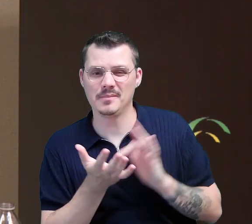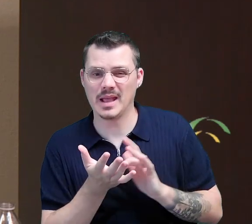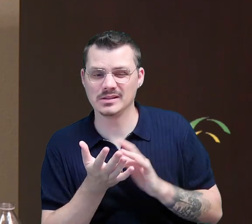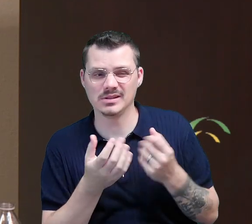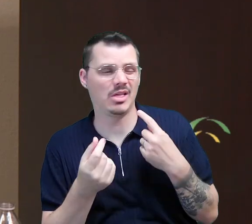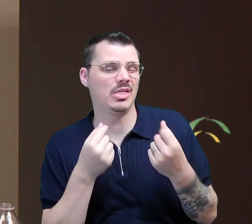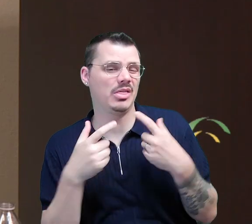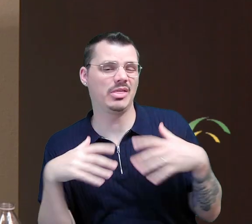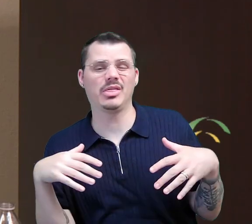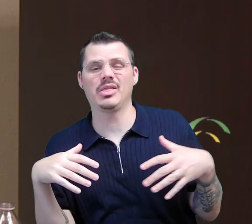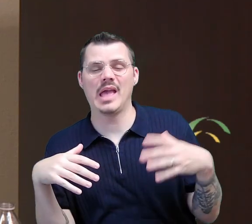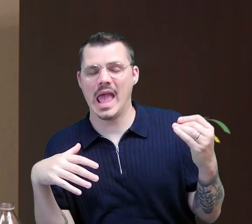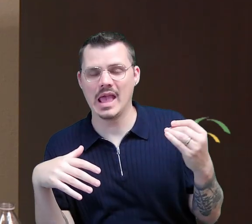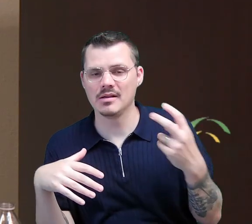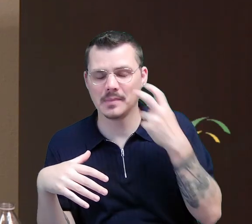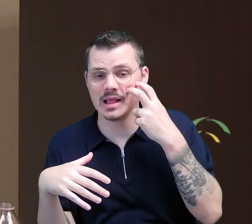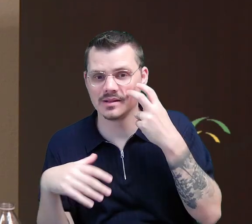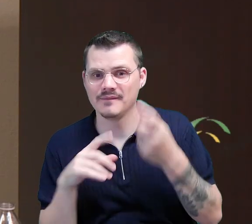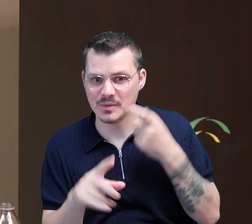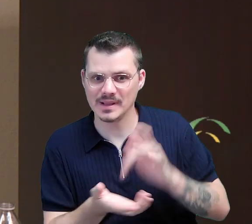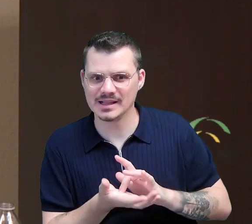she's getting, and she's been blinded by it.